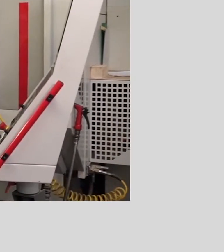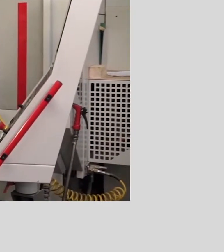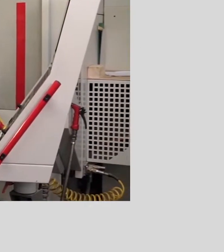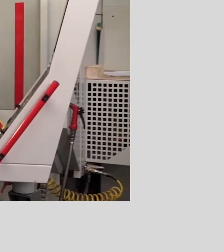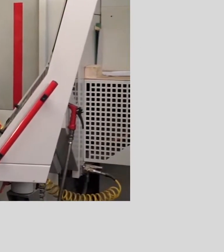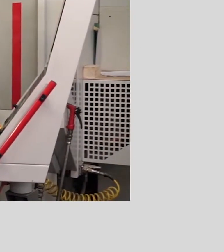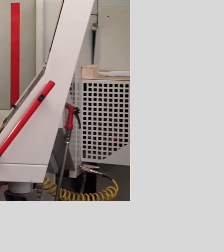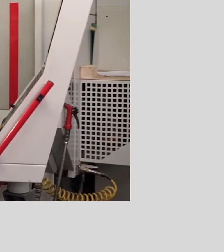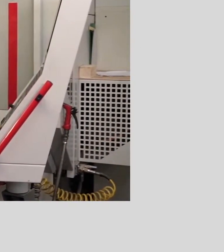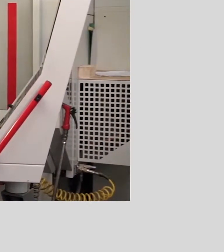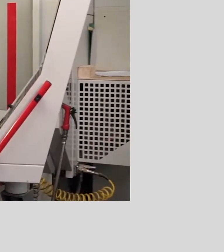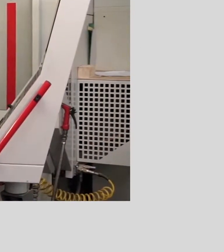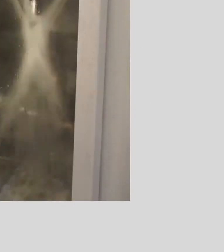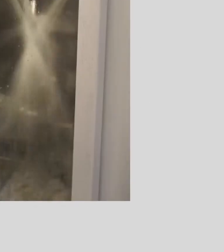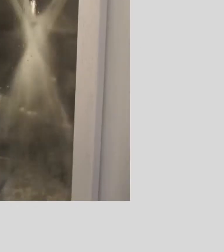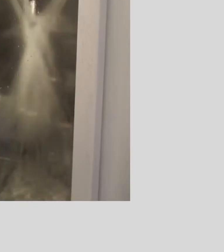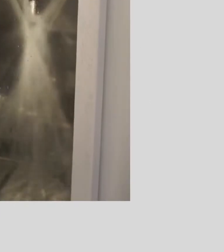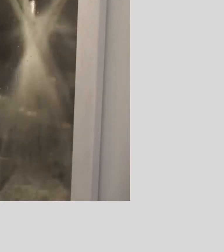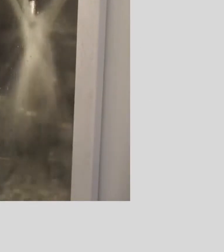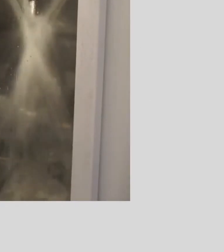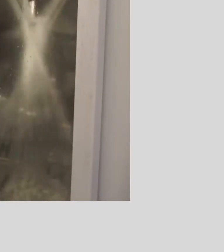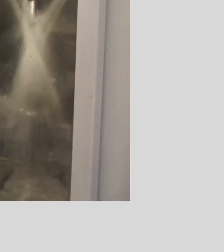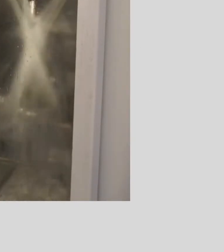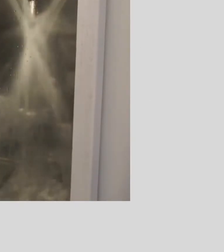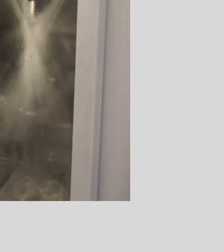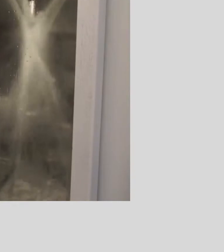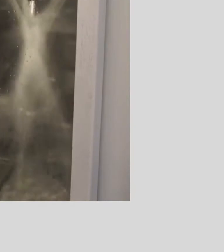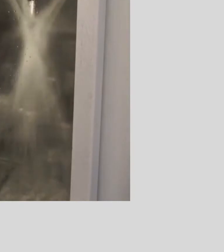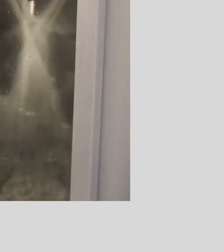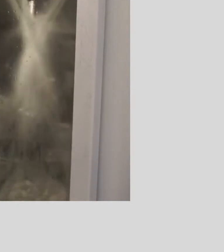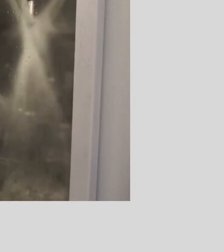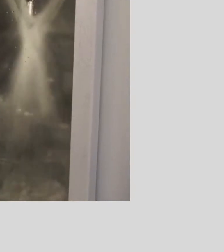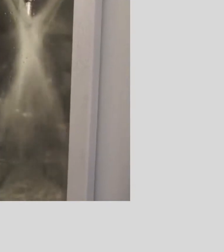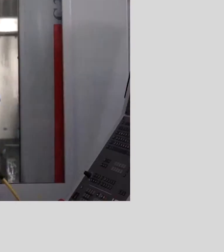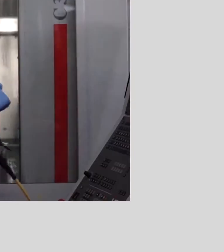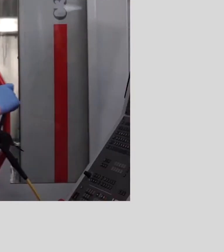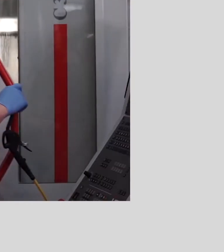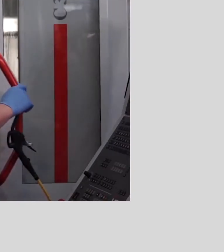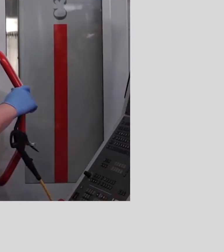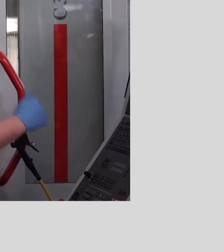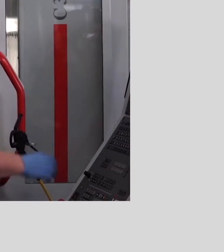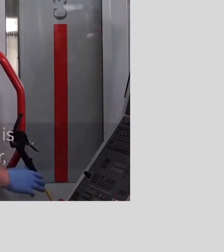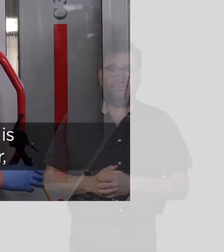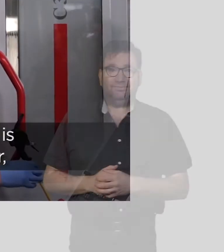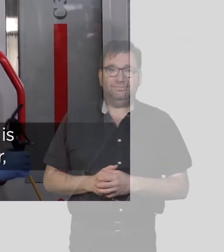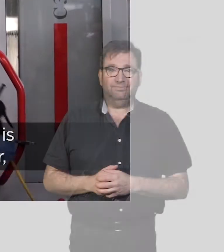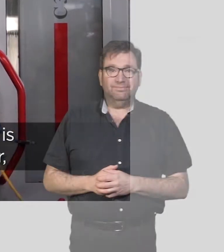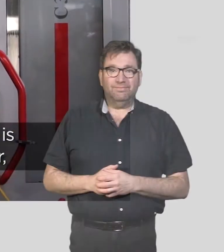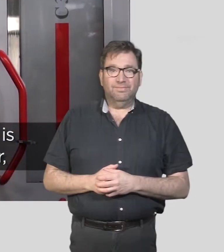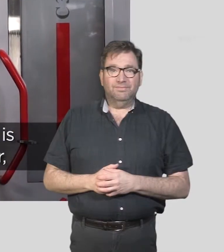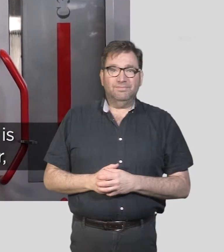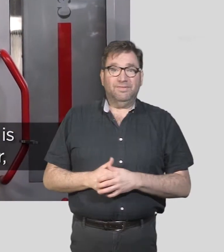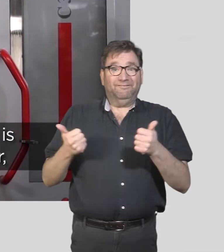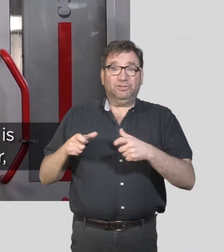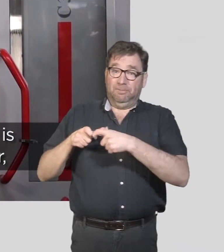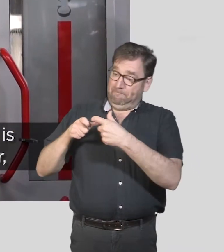some buttons on a control panel, and places the blade inside the milling chamber, where it is sprayed as it is milled. The finished running